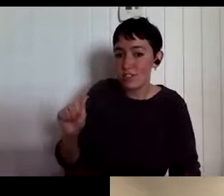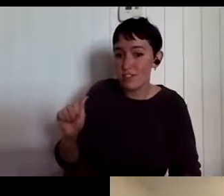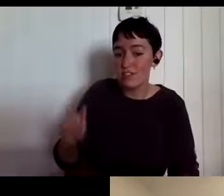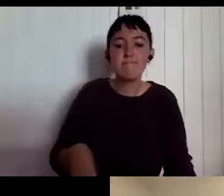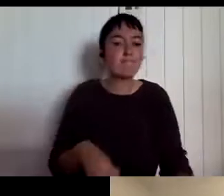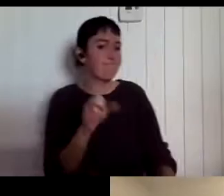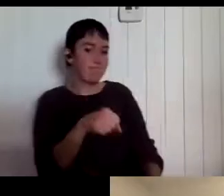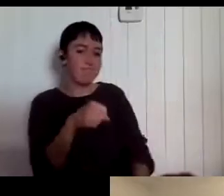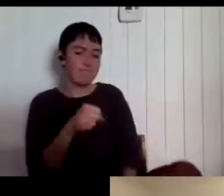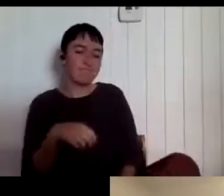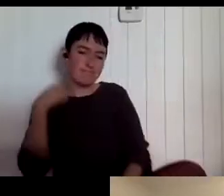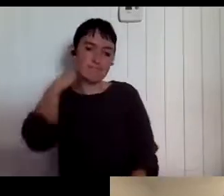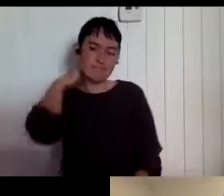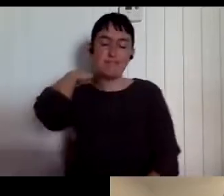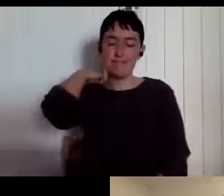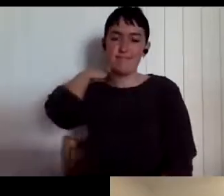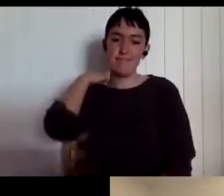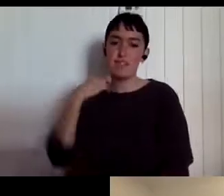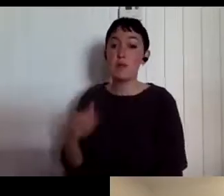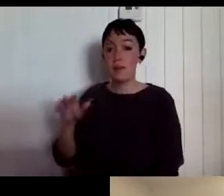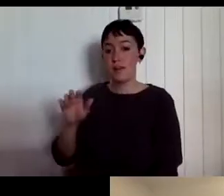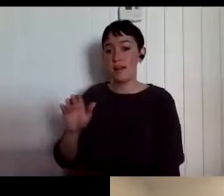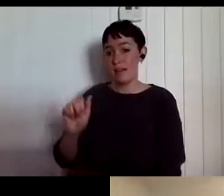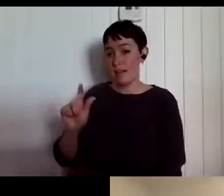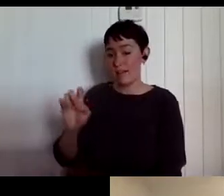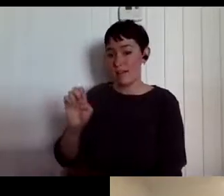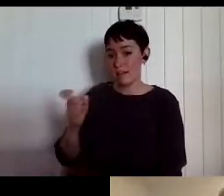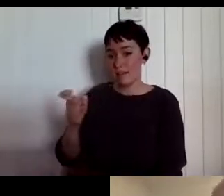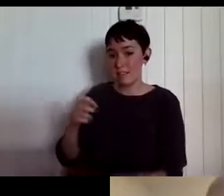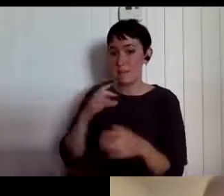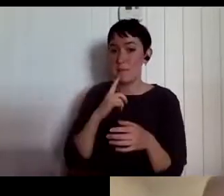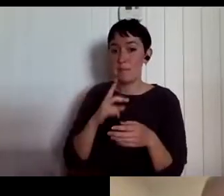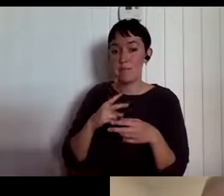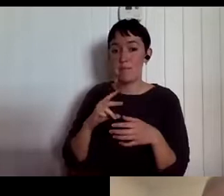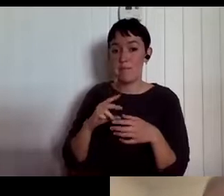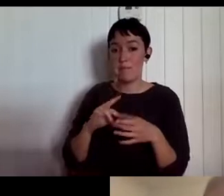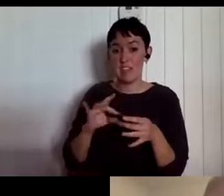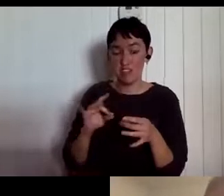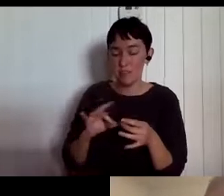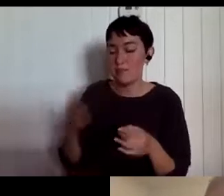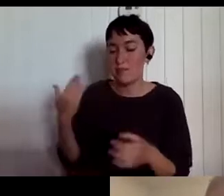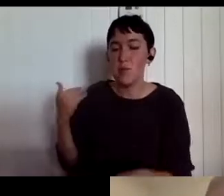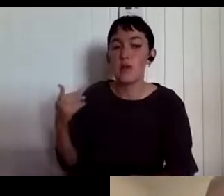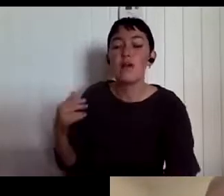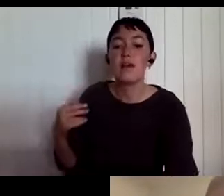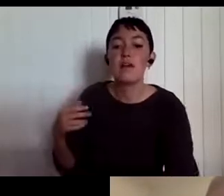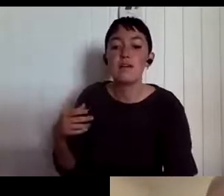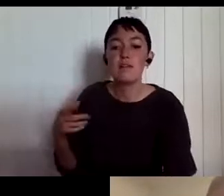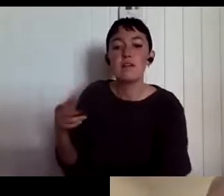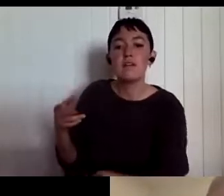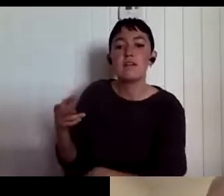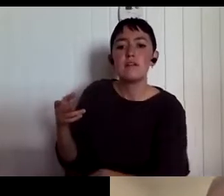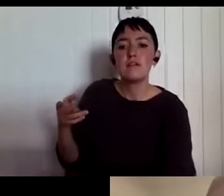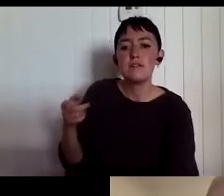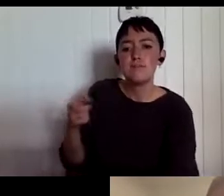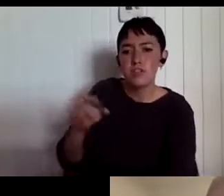you were mentioning, well, Alex was mentioning before the session began that you two had, you two being John and Miguel, had